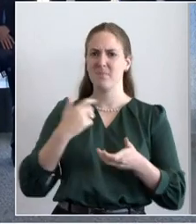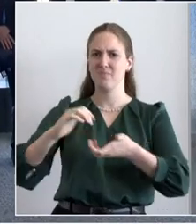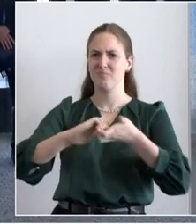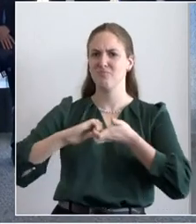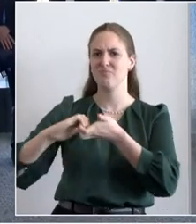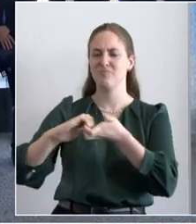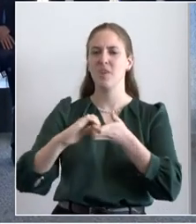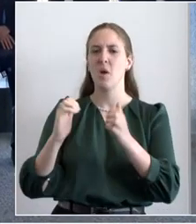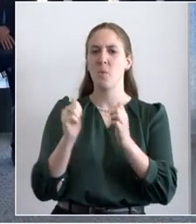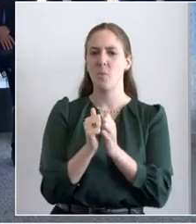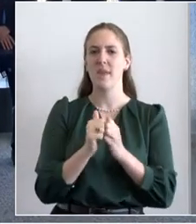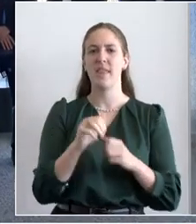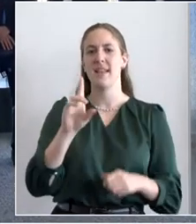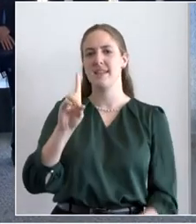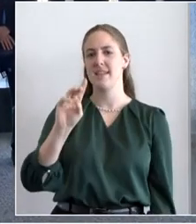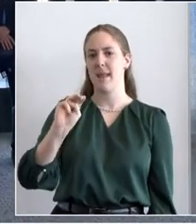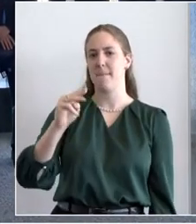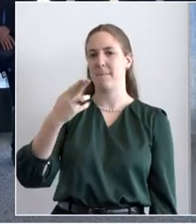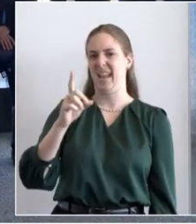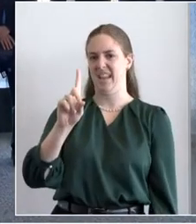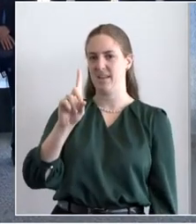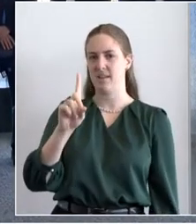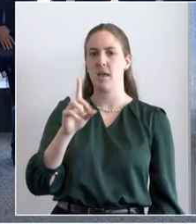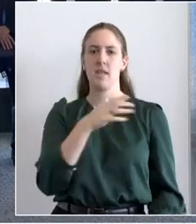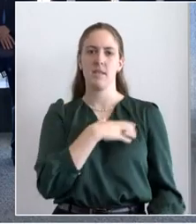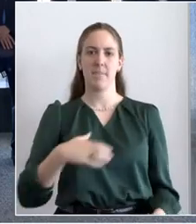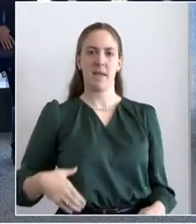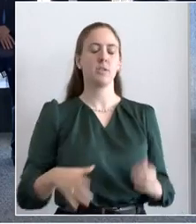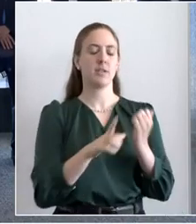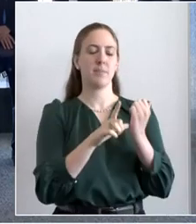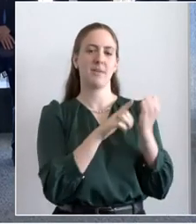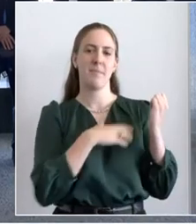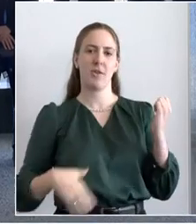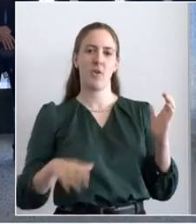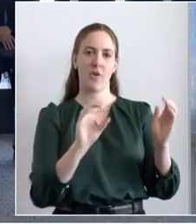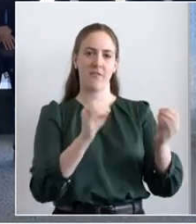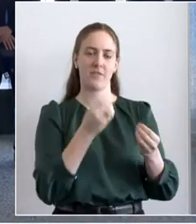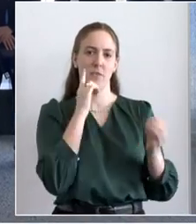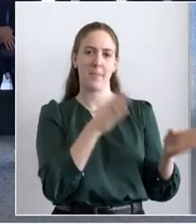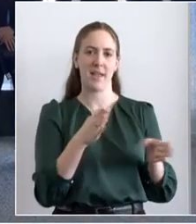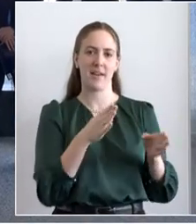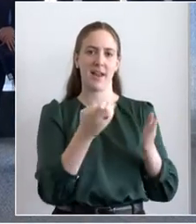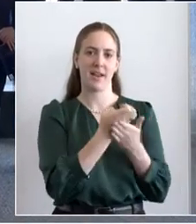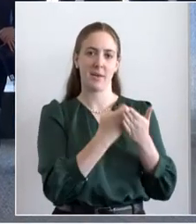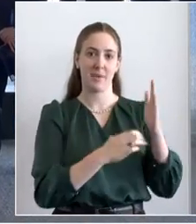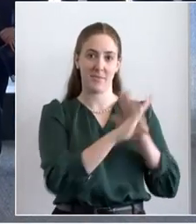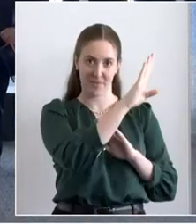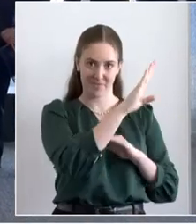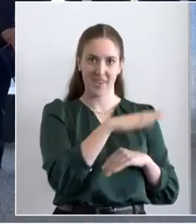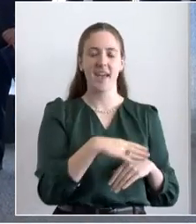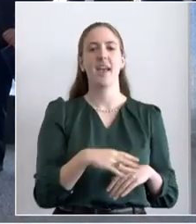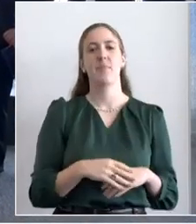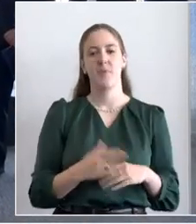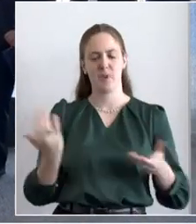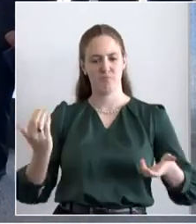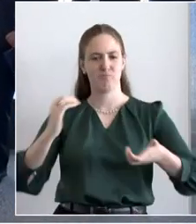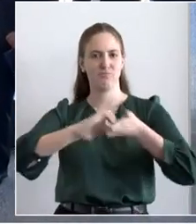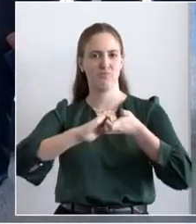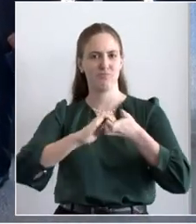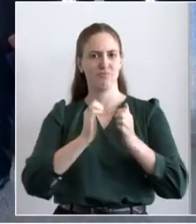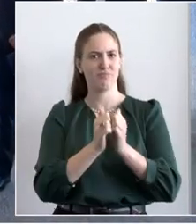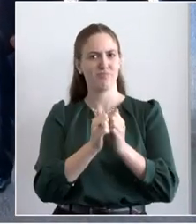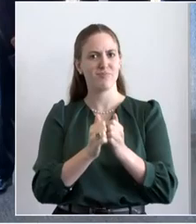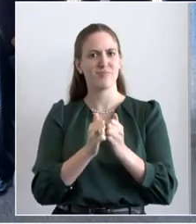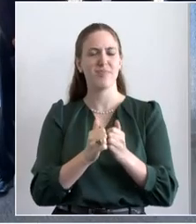and Economic Development, or DMPED as we know it, done in collaboration with the Council Committee on Business and Economic Development, and has